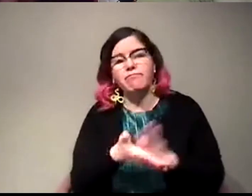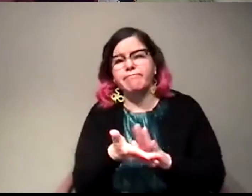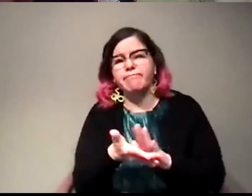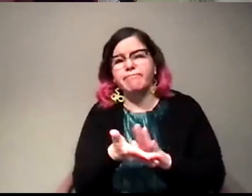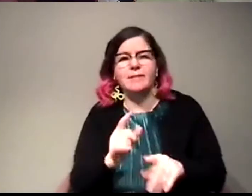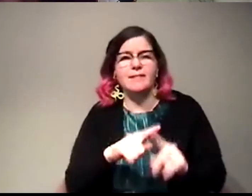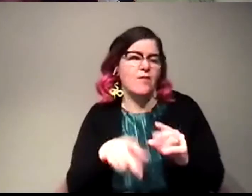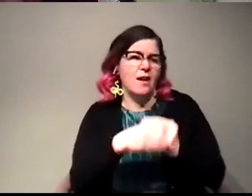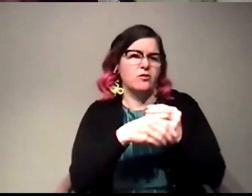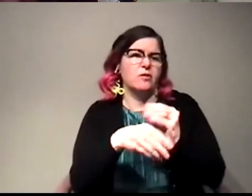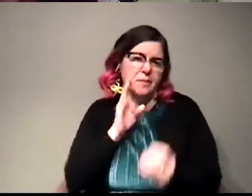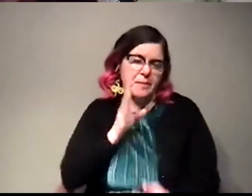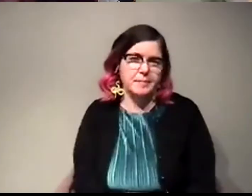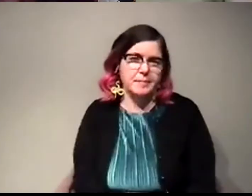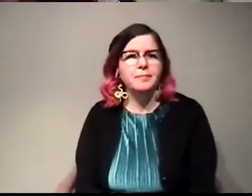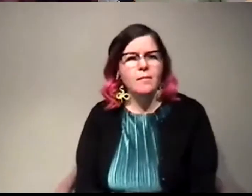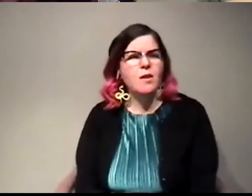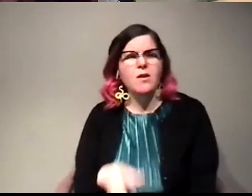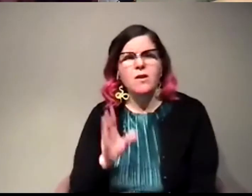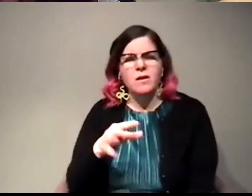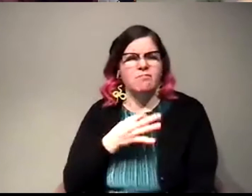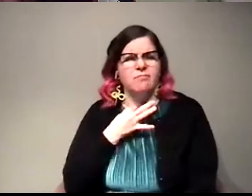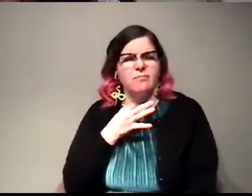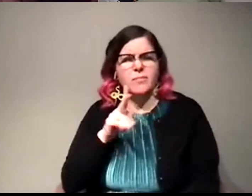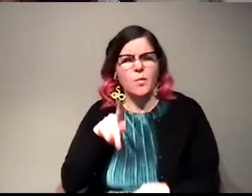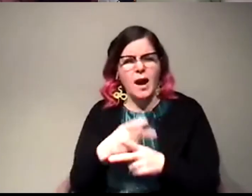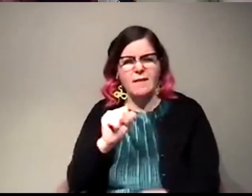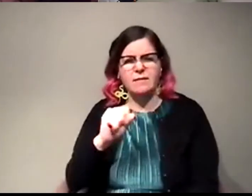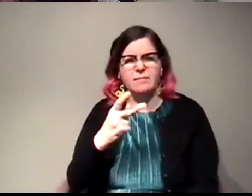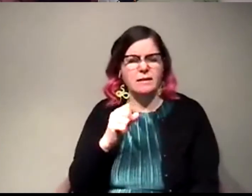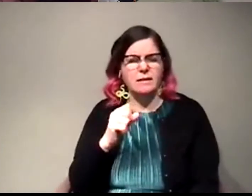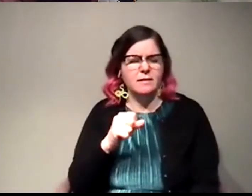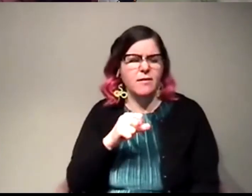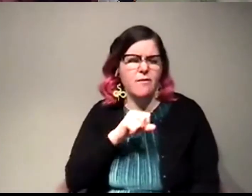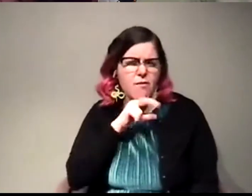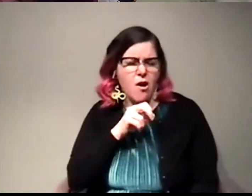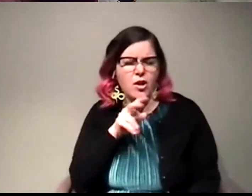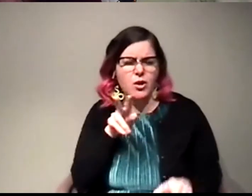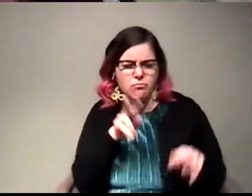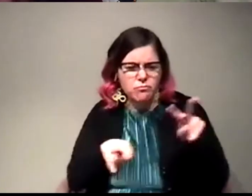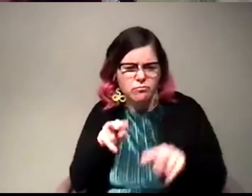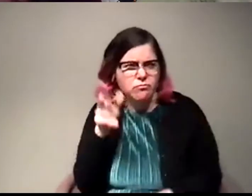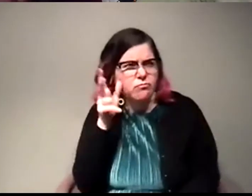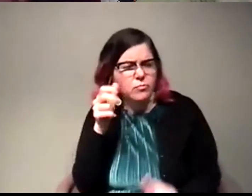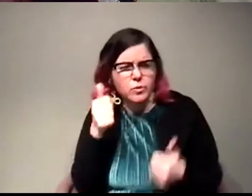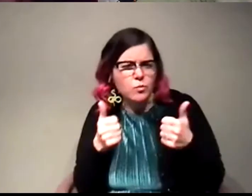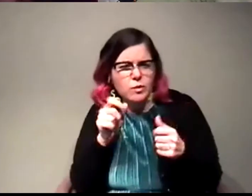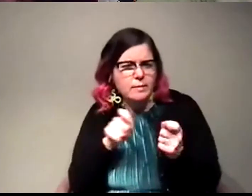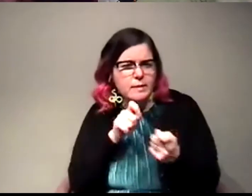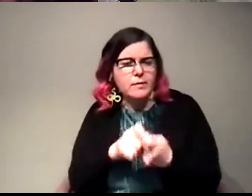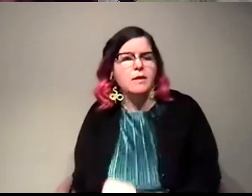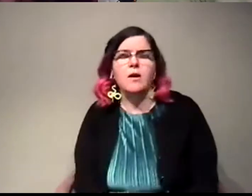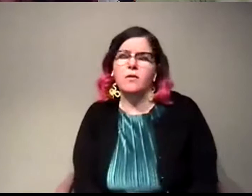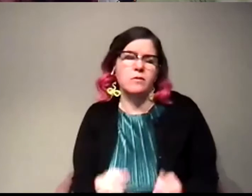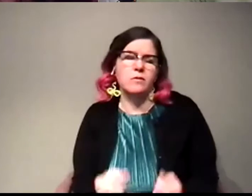So awesome. So what kind of species of frog are you listening for? Are you monitoring? So there are a lot of